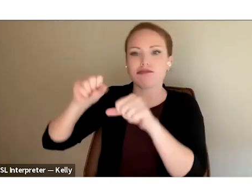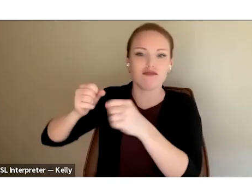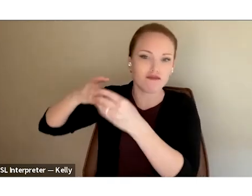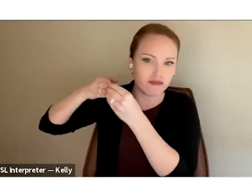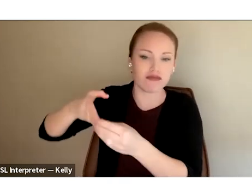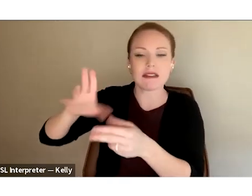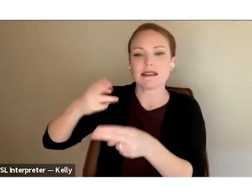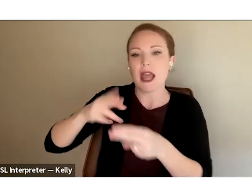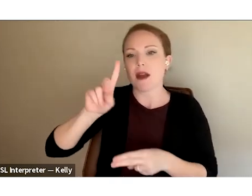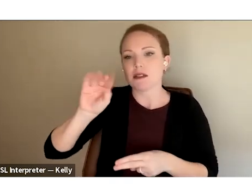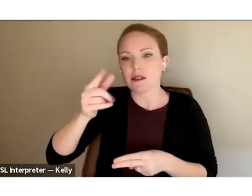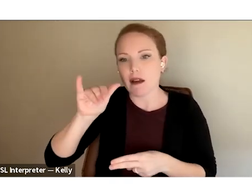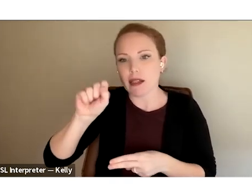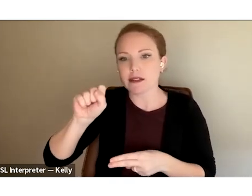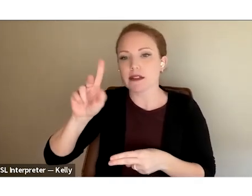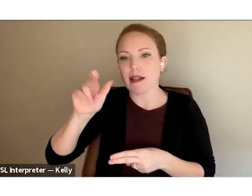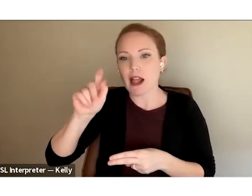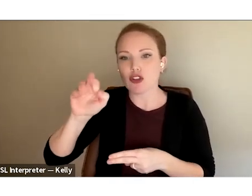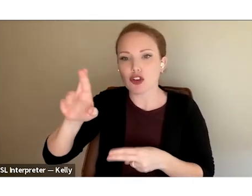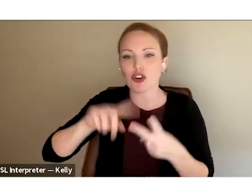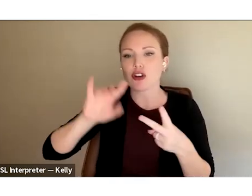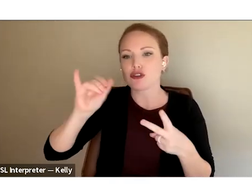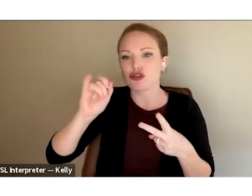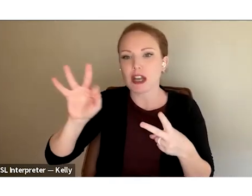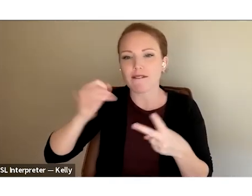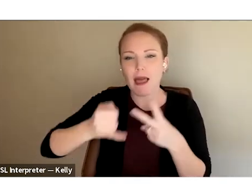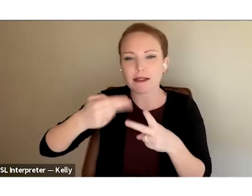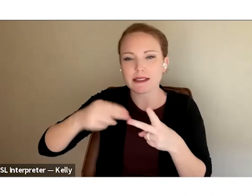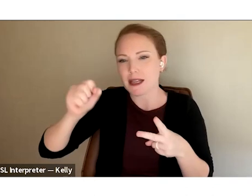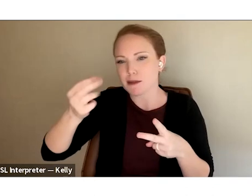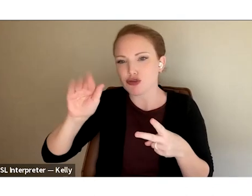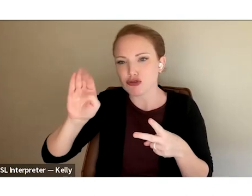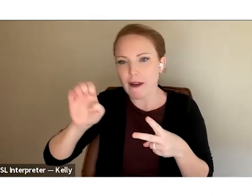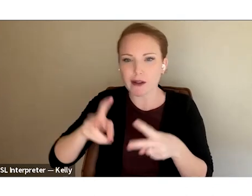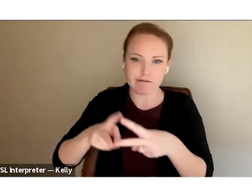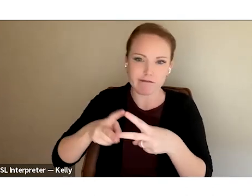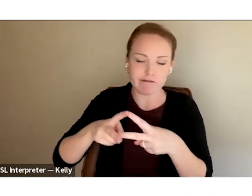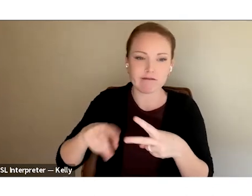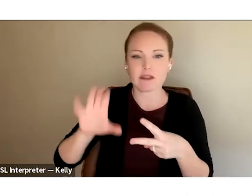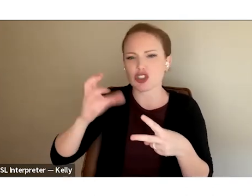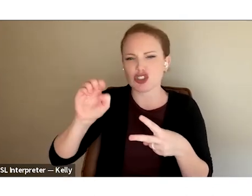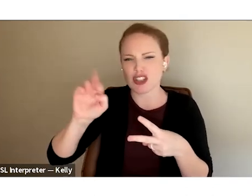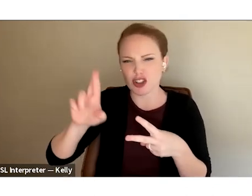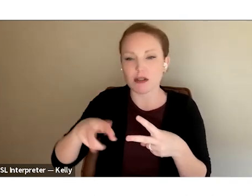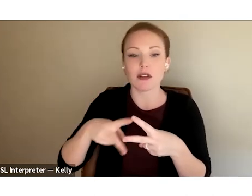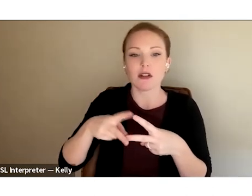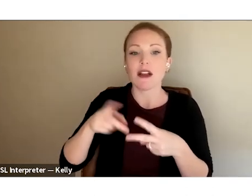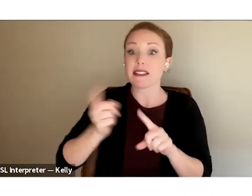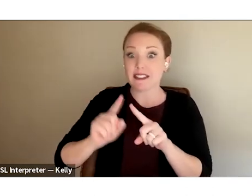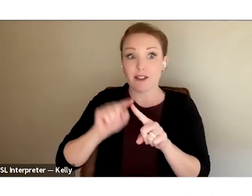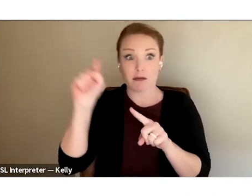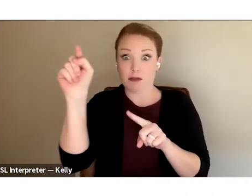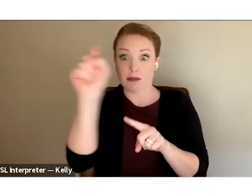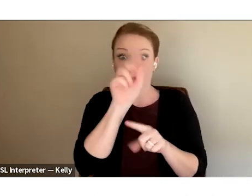named Douglas Kellner and Jeff Scher. And it was also taken on by different universities who